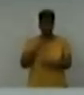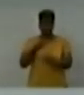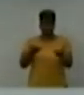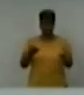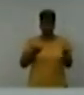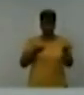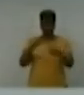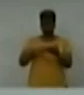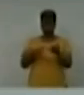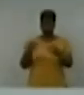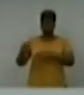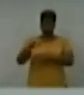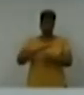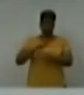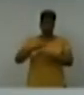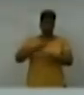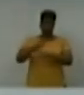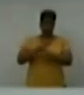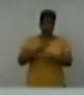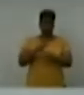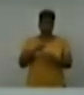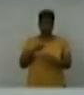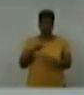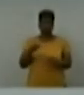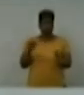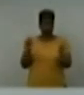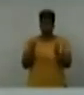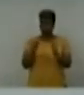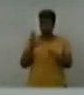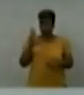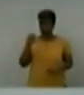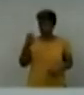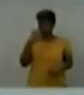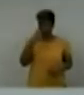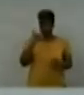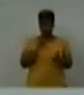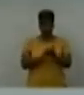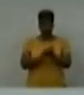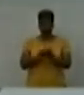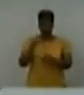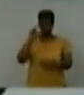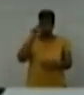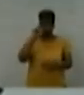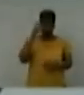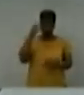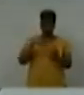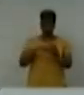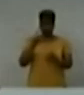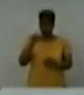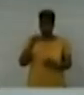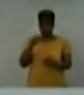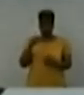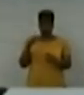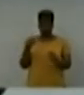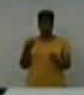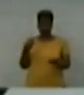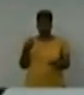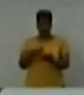Speaker, without a doubt, the 2020 budget provides something for everyone.